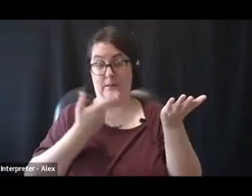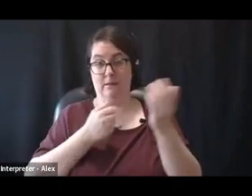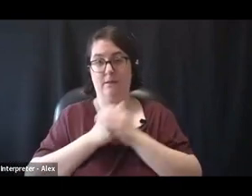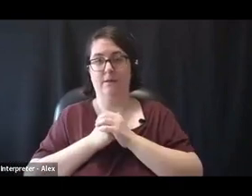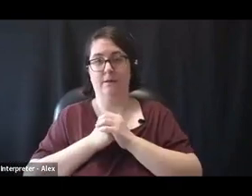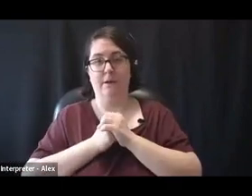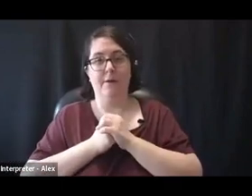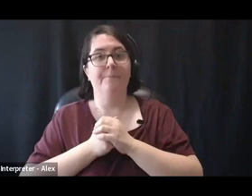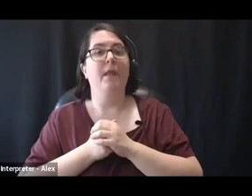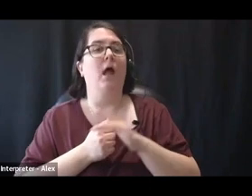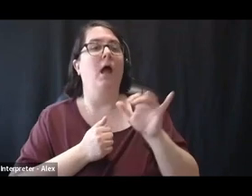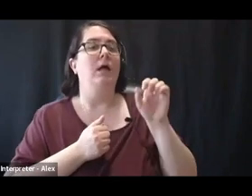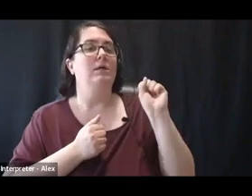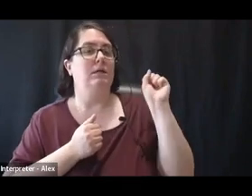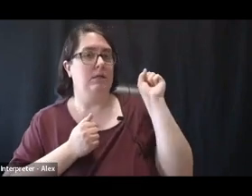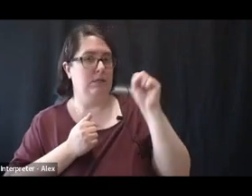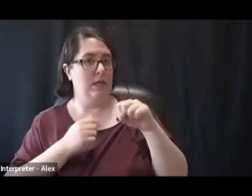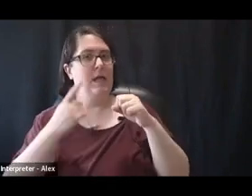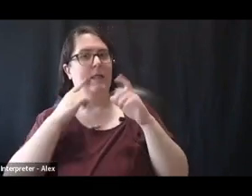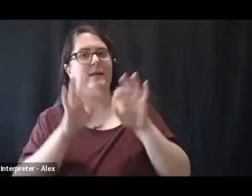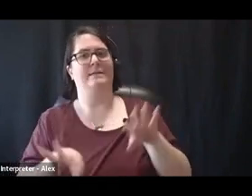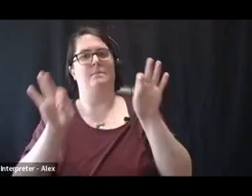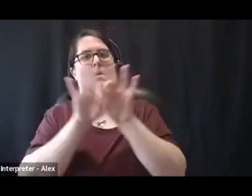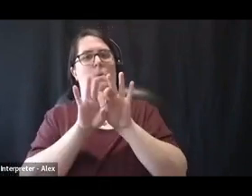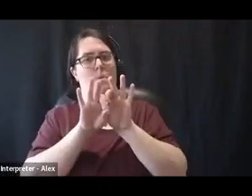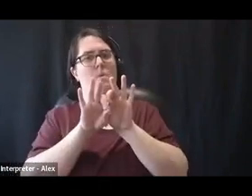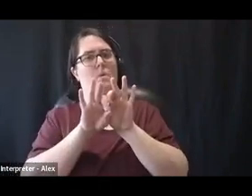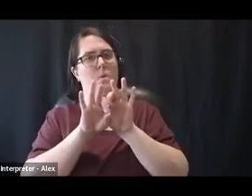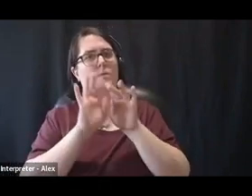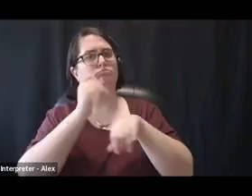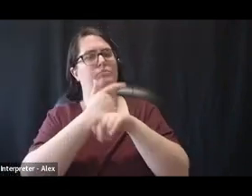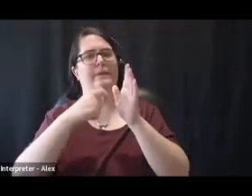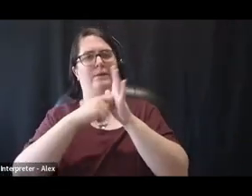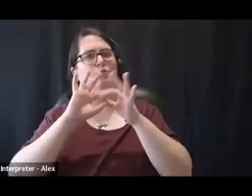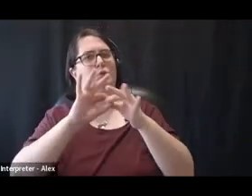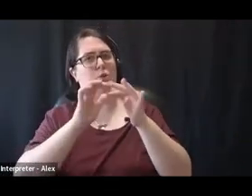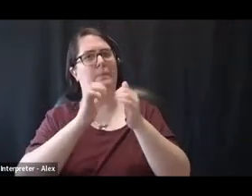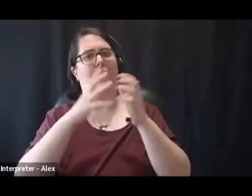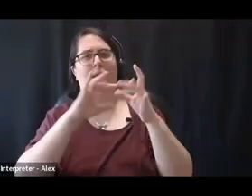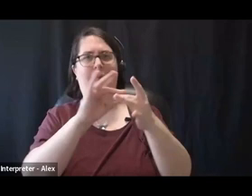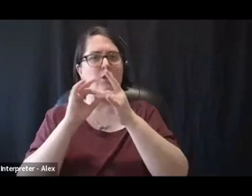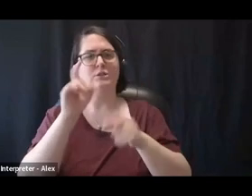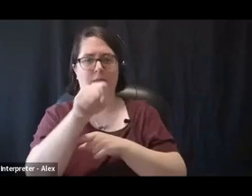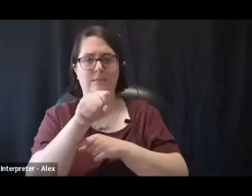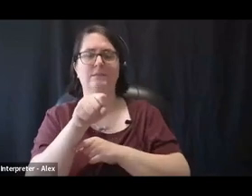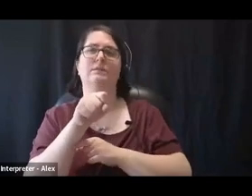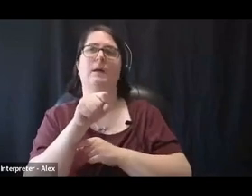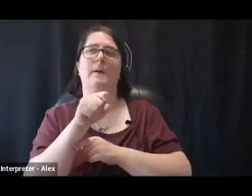Yeah, I think it's really important to establish those key relationships and connections